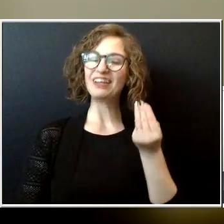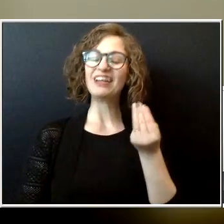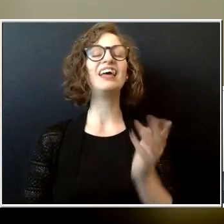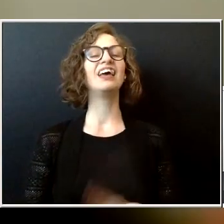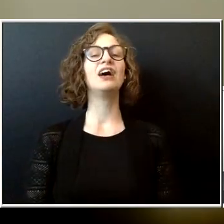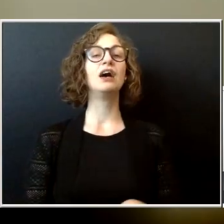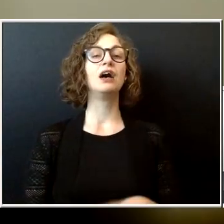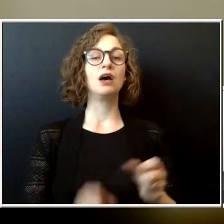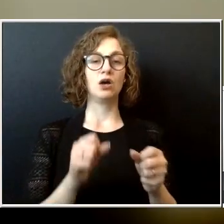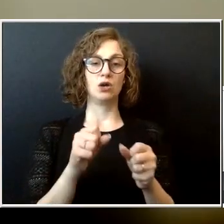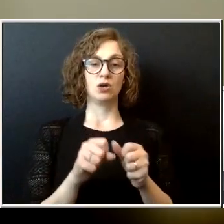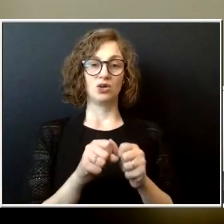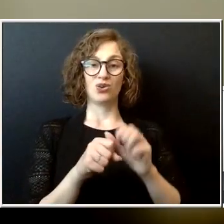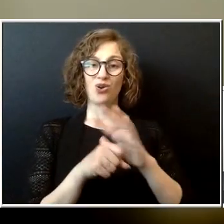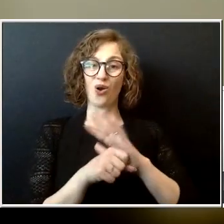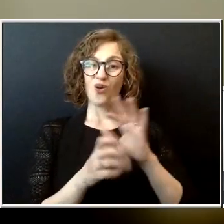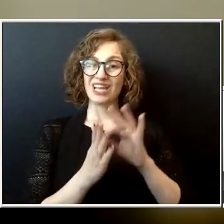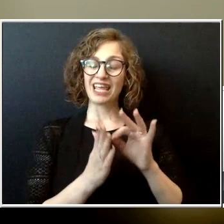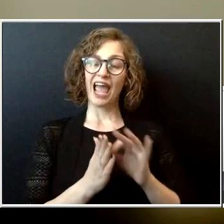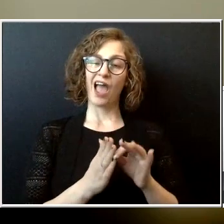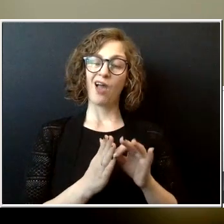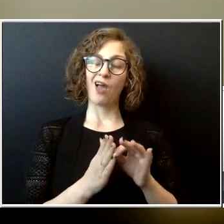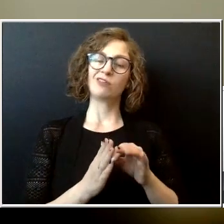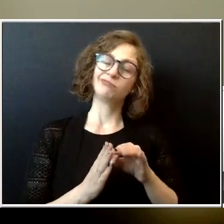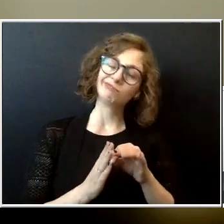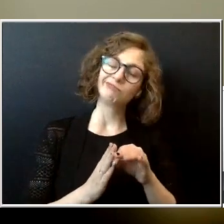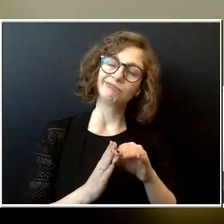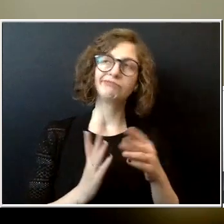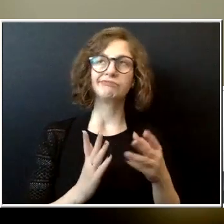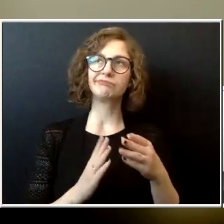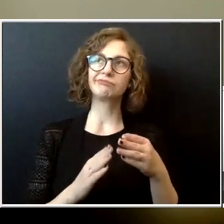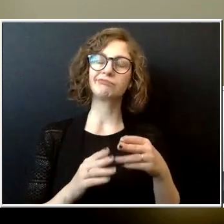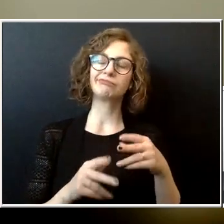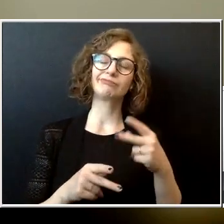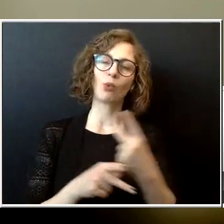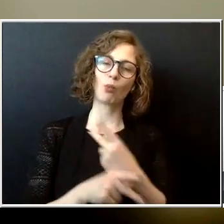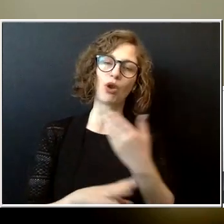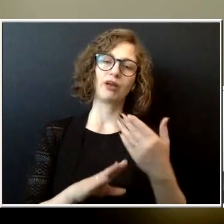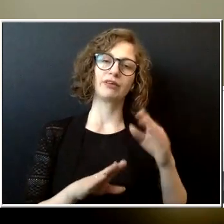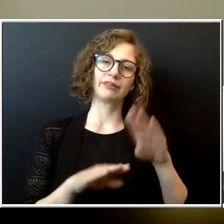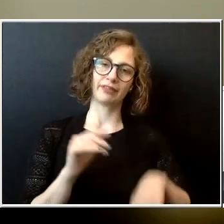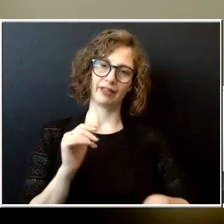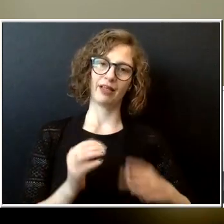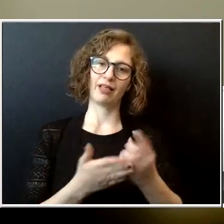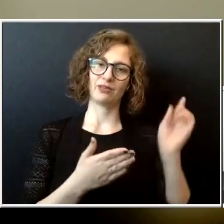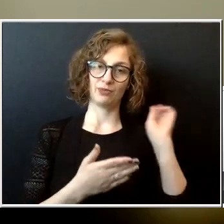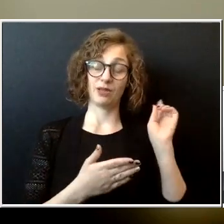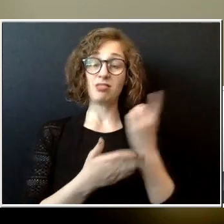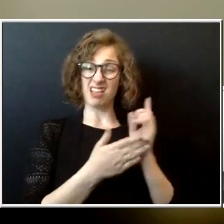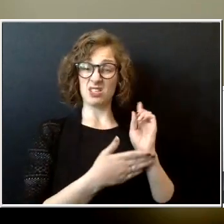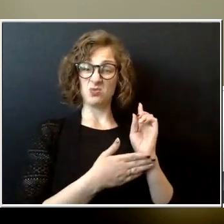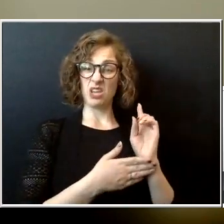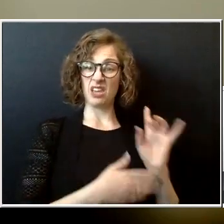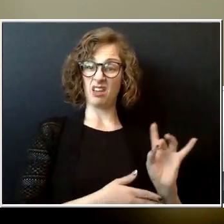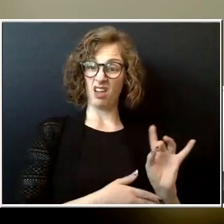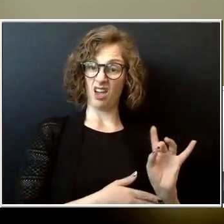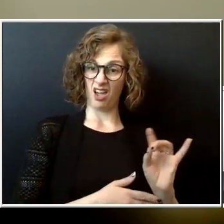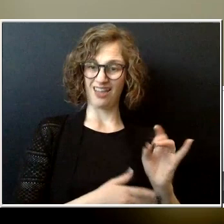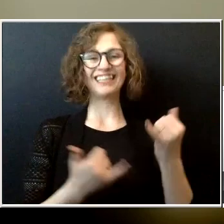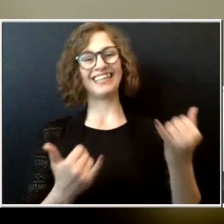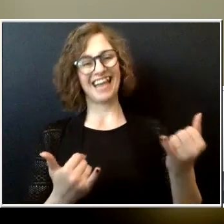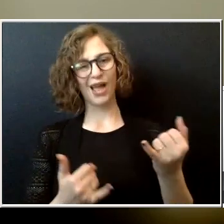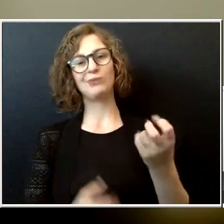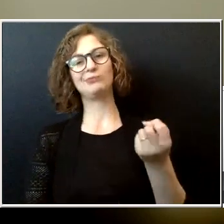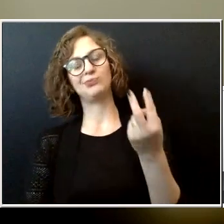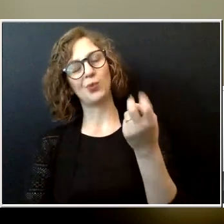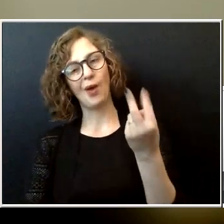COVID count is not as good as it was last week. We had single digits. This week we are up to 12 active patients in the hospital, and we have